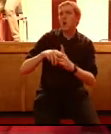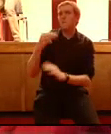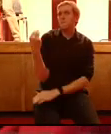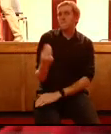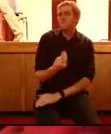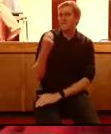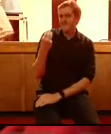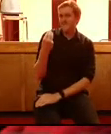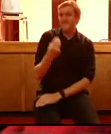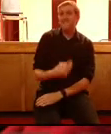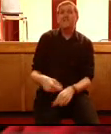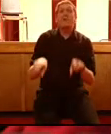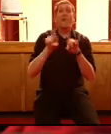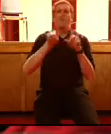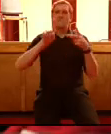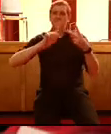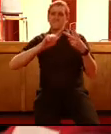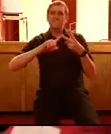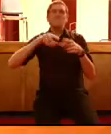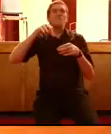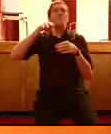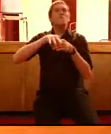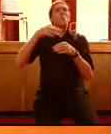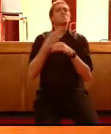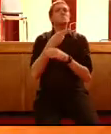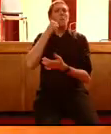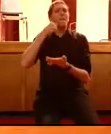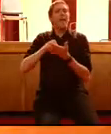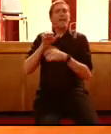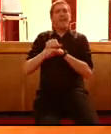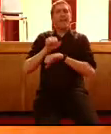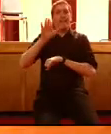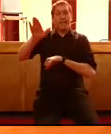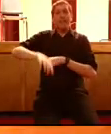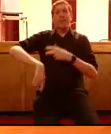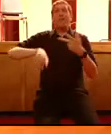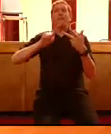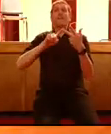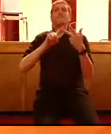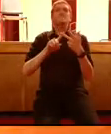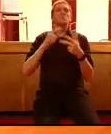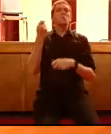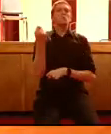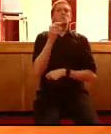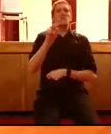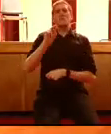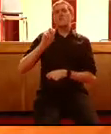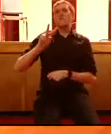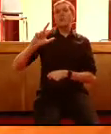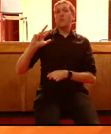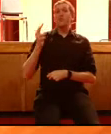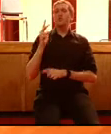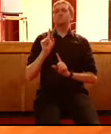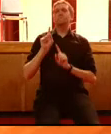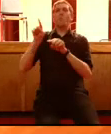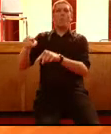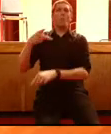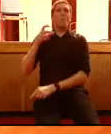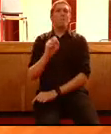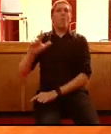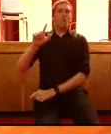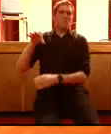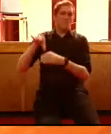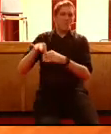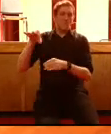Also, you can vote by mail if you choose, and election day is Tuesday, November 3rd. Again, I don't have any candidates, so Stacey